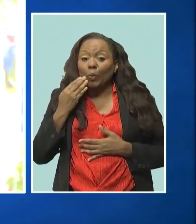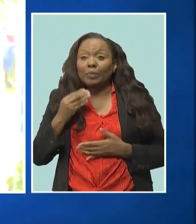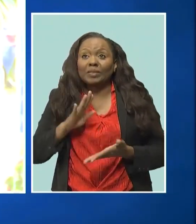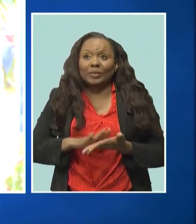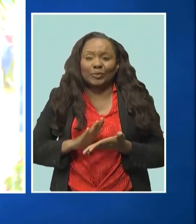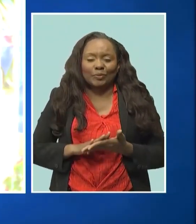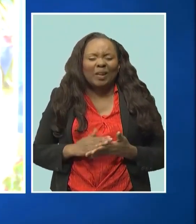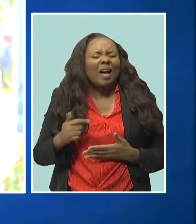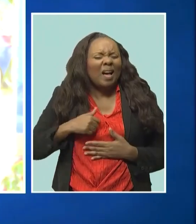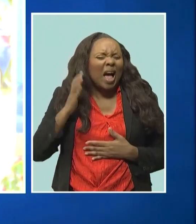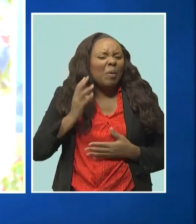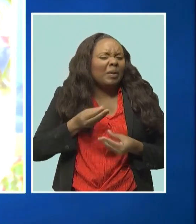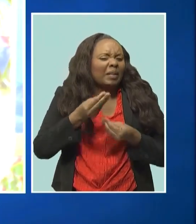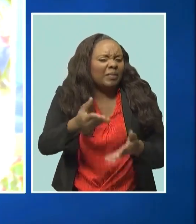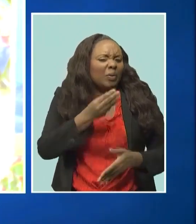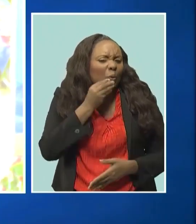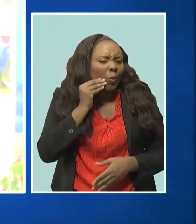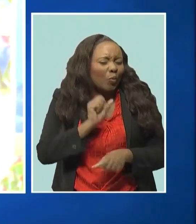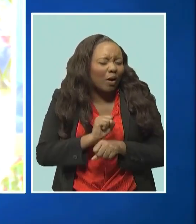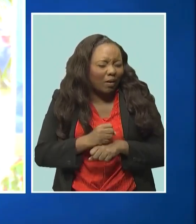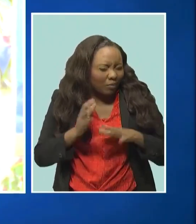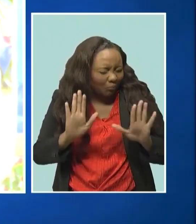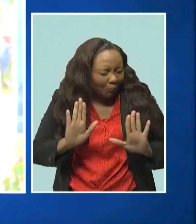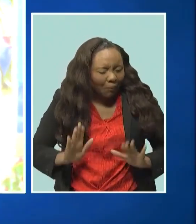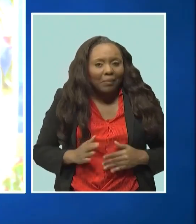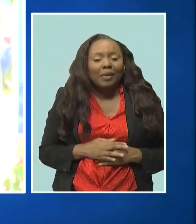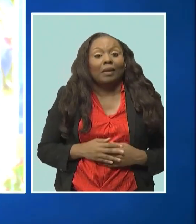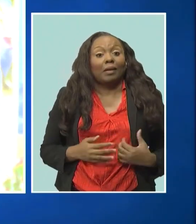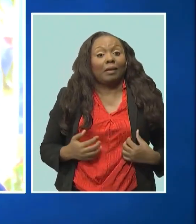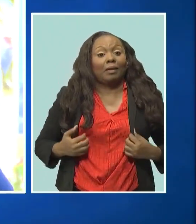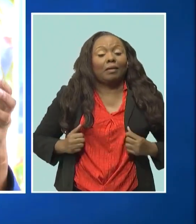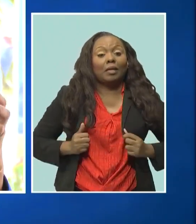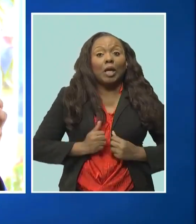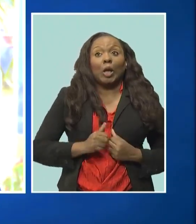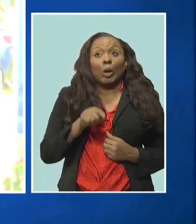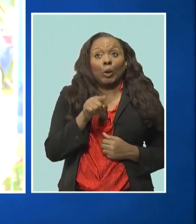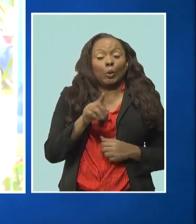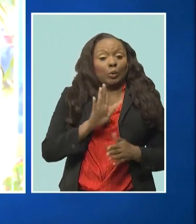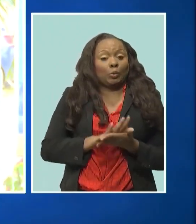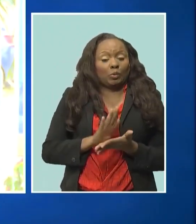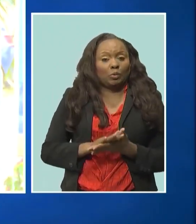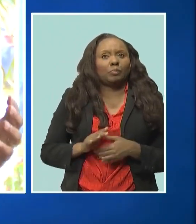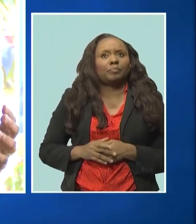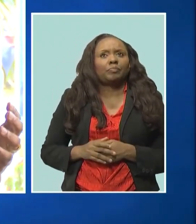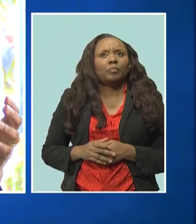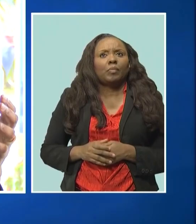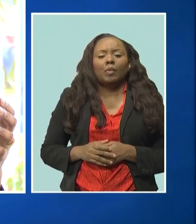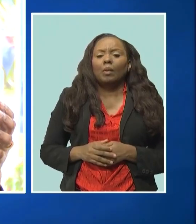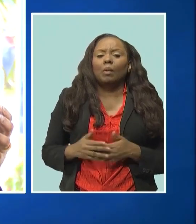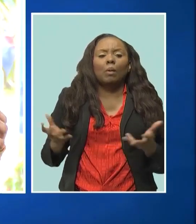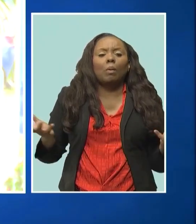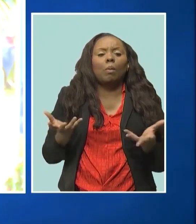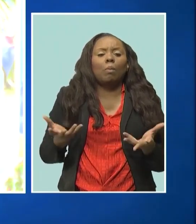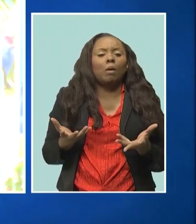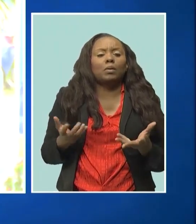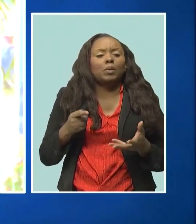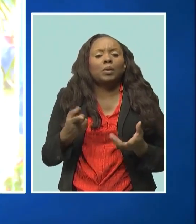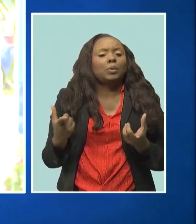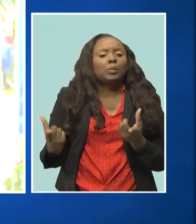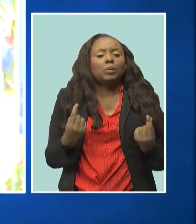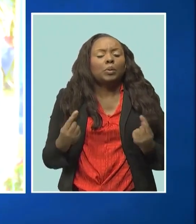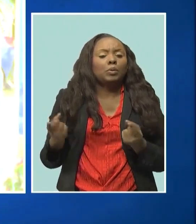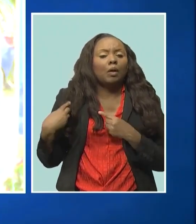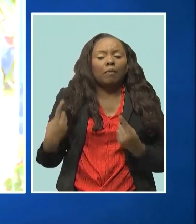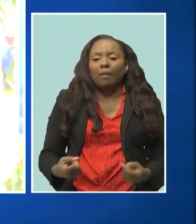going to ask you, as a school, what have you done, what can you commit to, and what do you